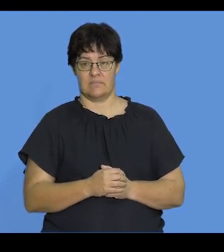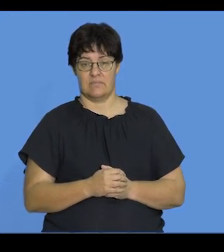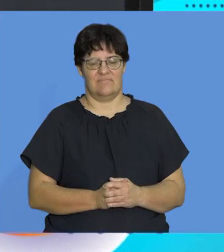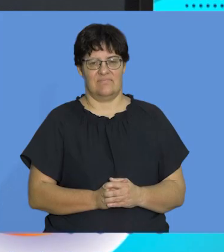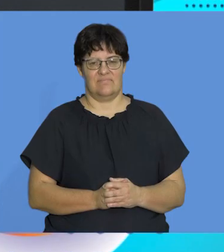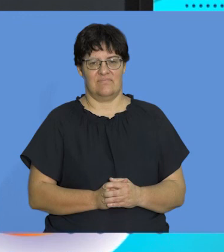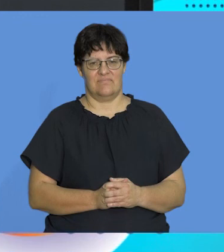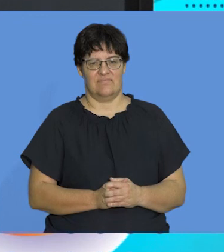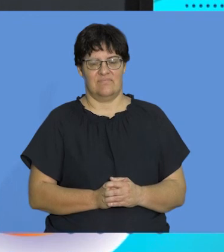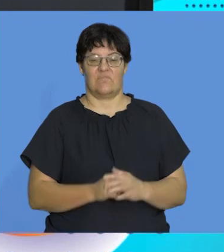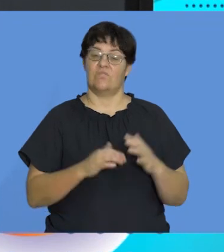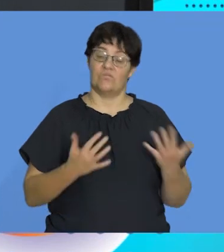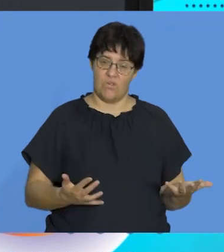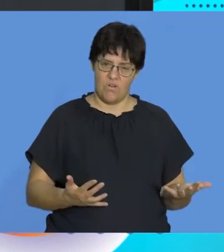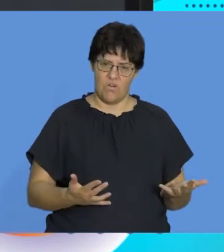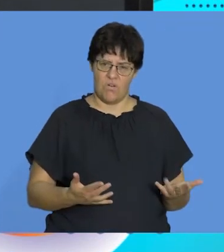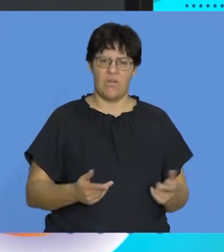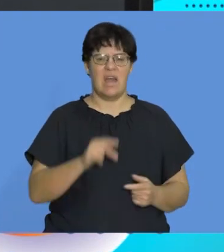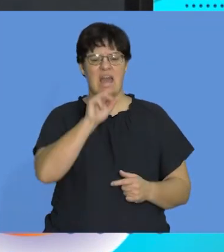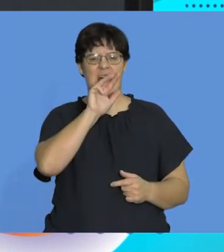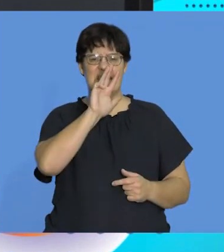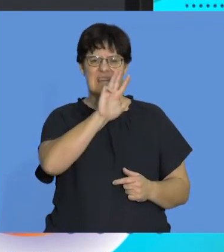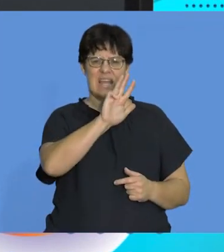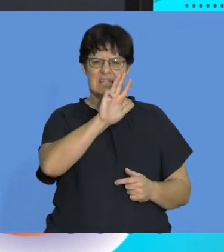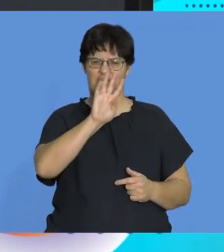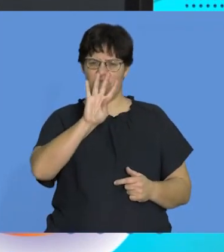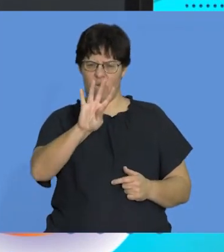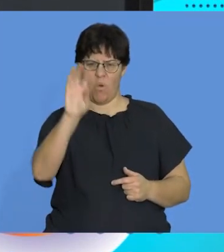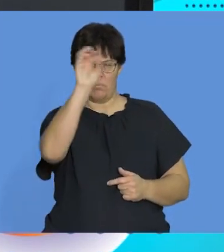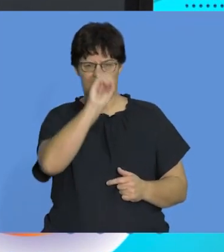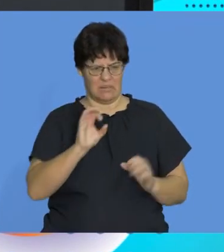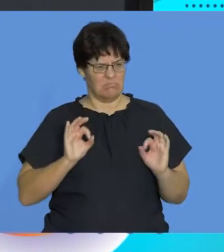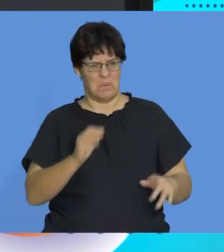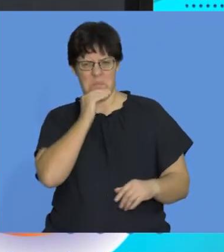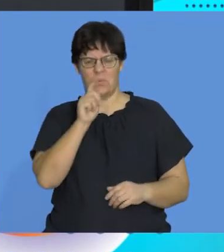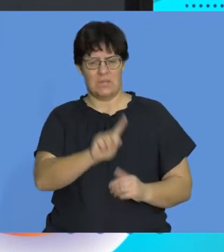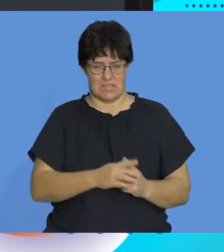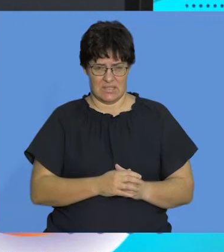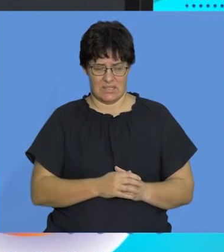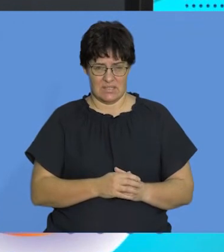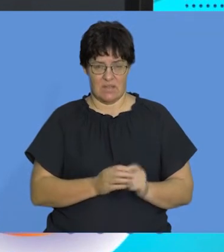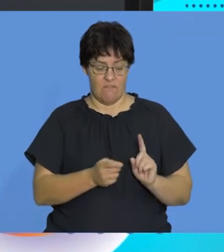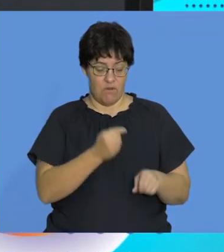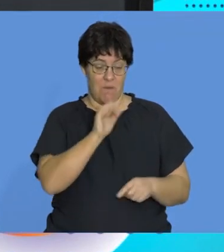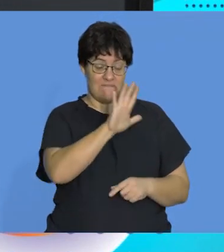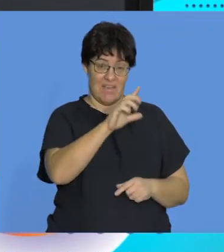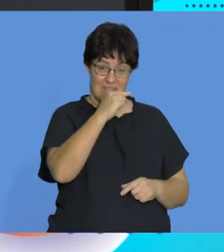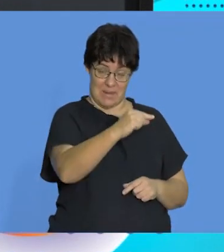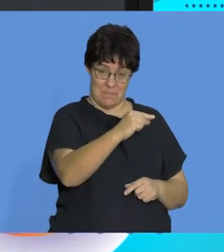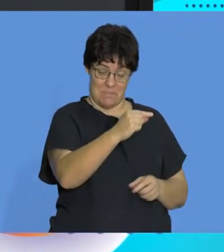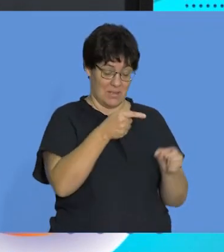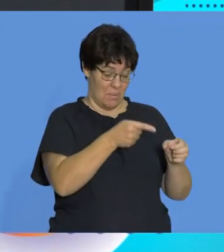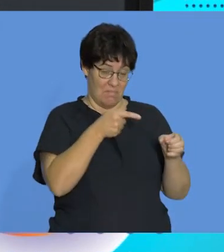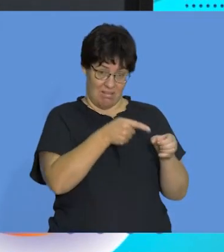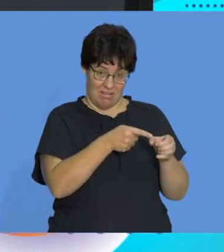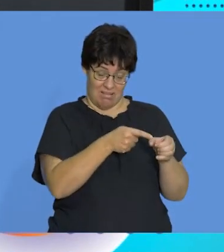right? So now what does the 94% purity mean? It means of the 5 gram sample of